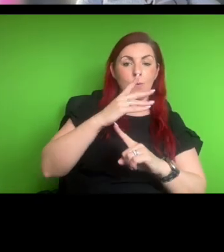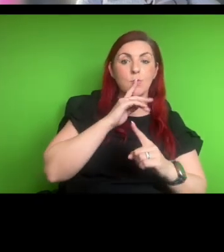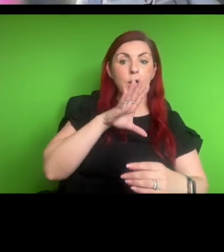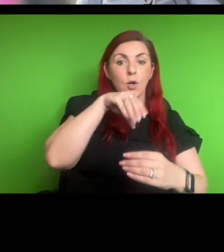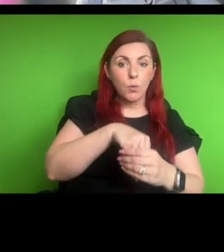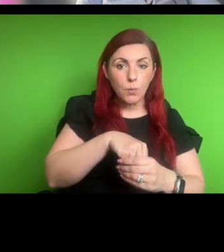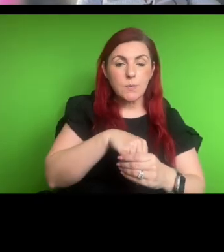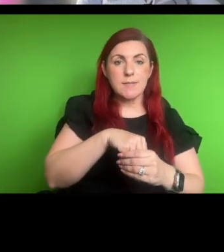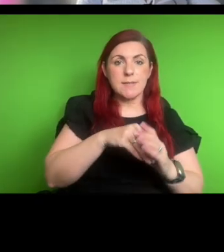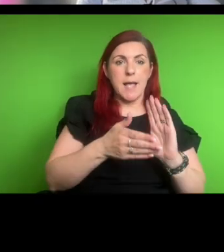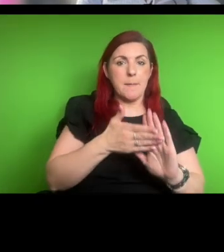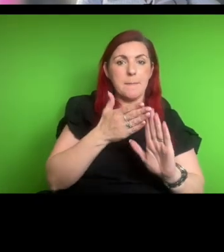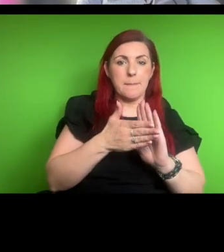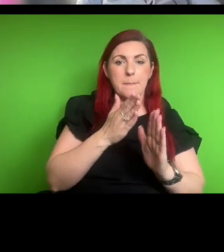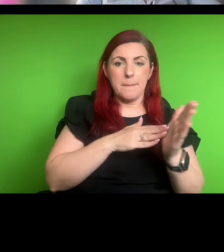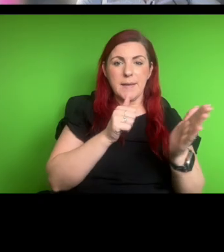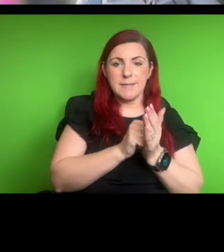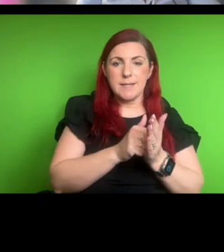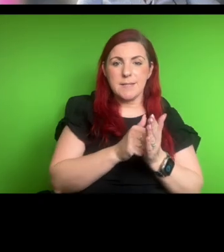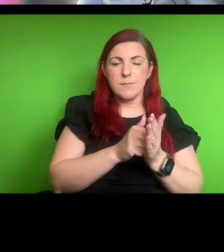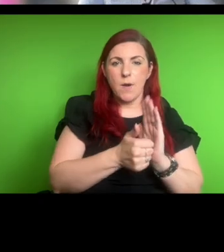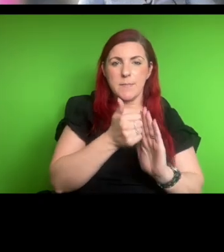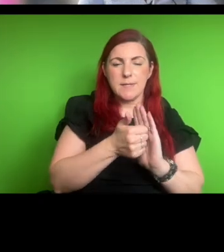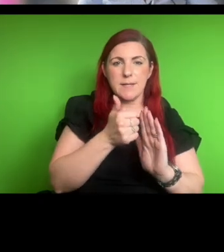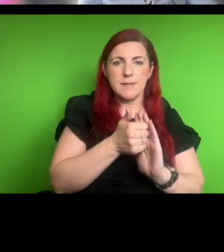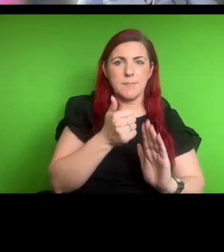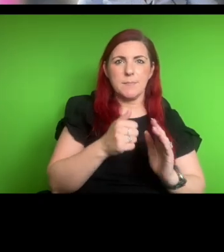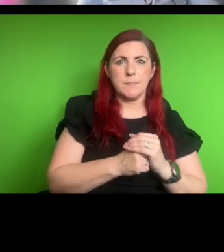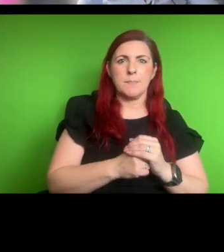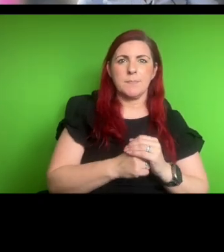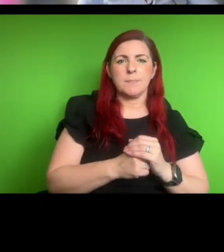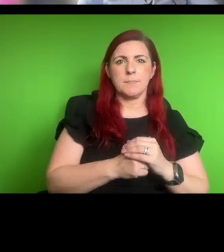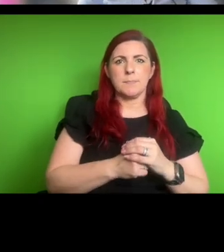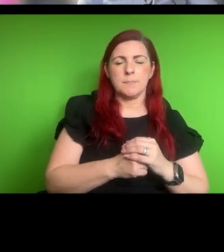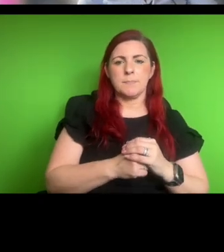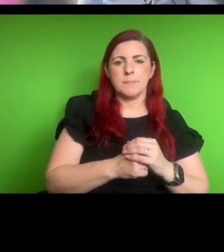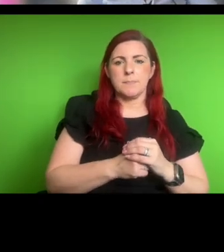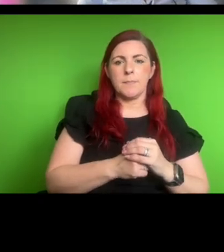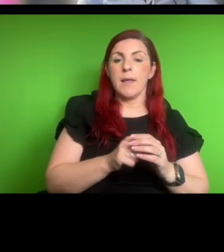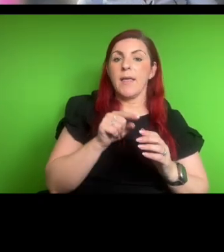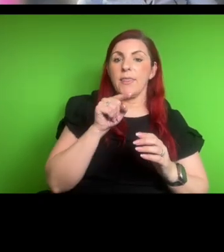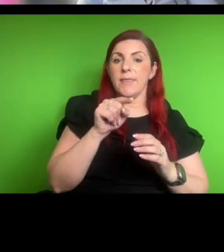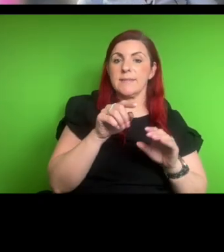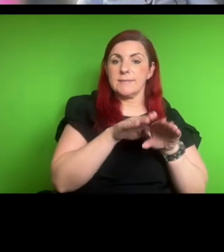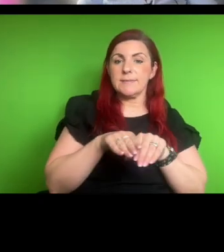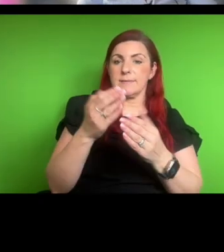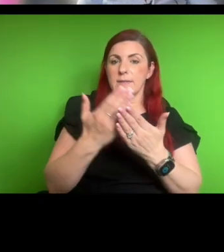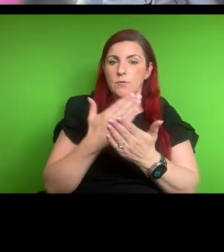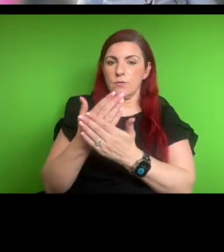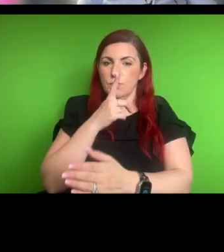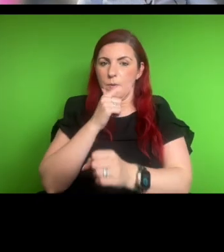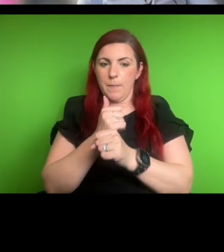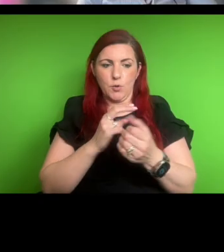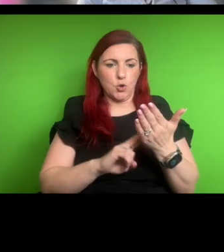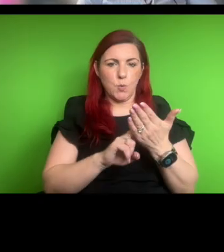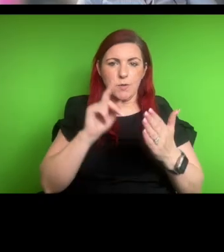EN 17210. This standard sets out requirements on user testing in Annex A